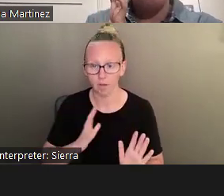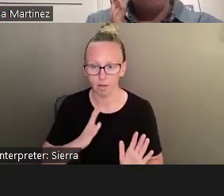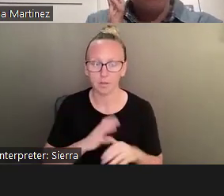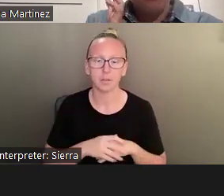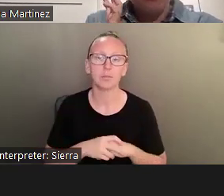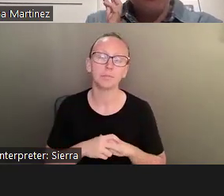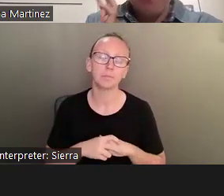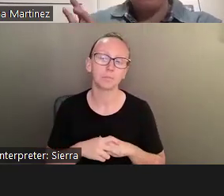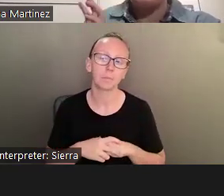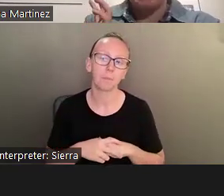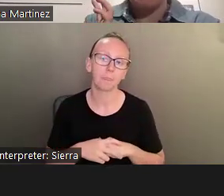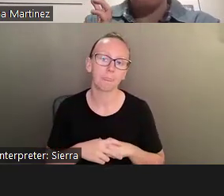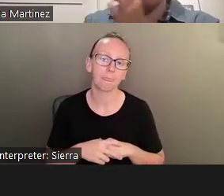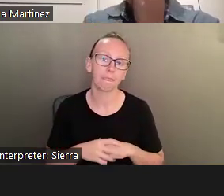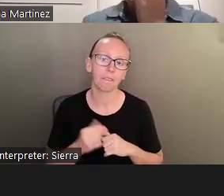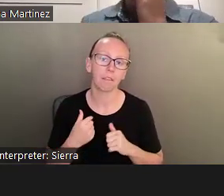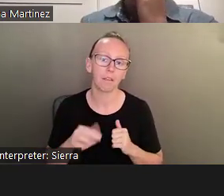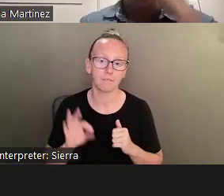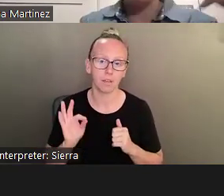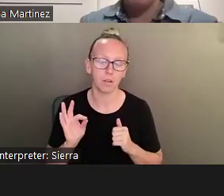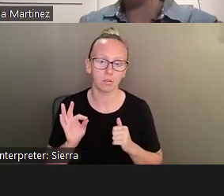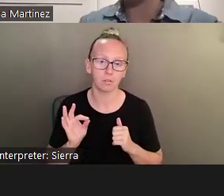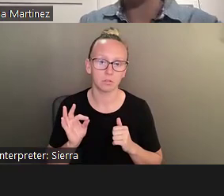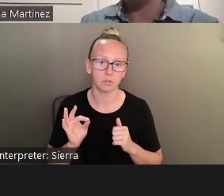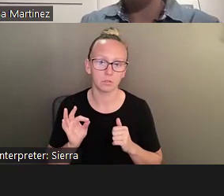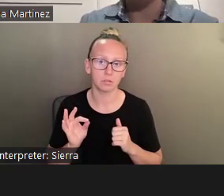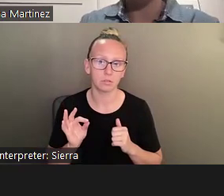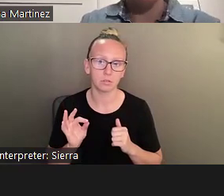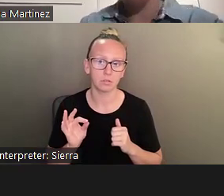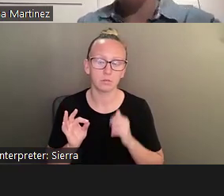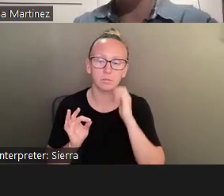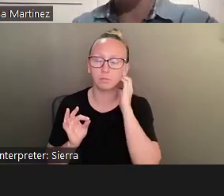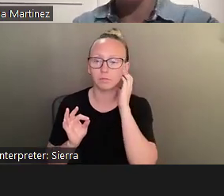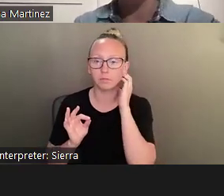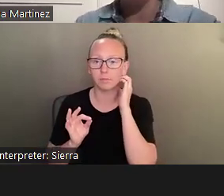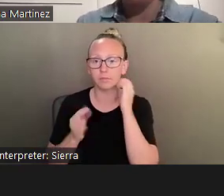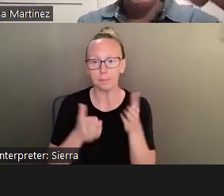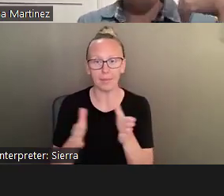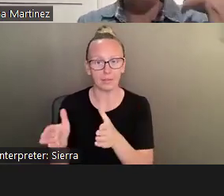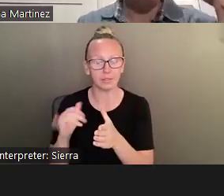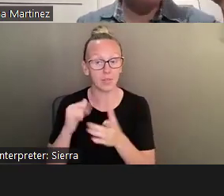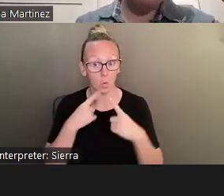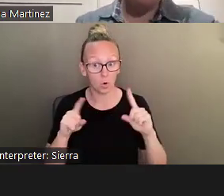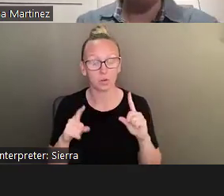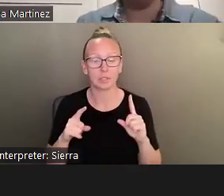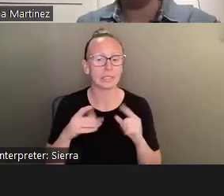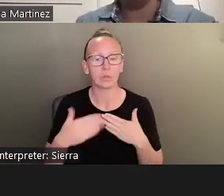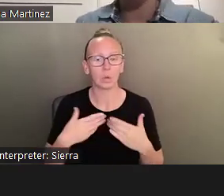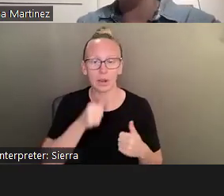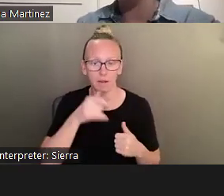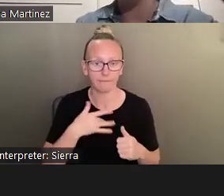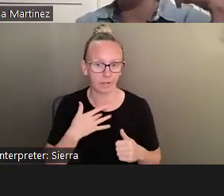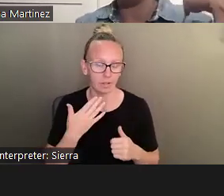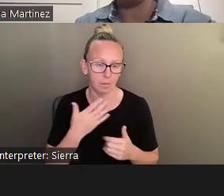found methods that worked even when I was not feeling my best. And this kind of started my return